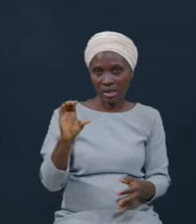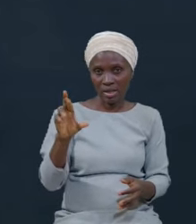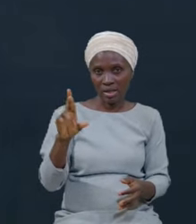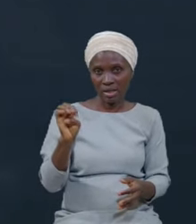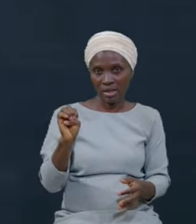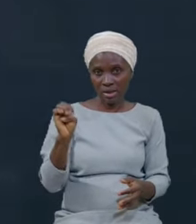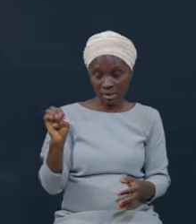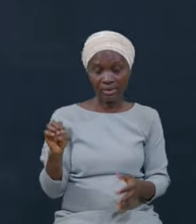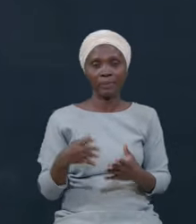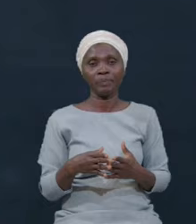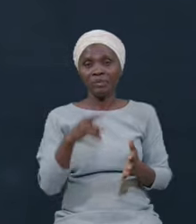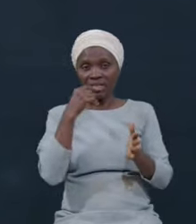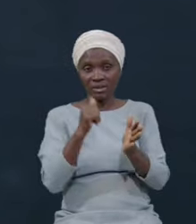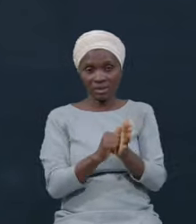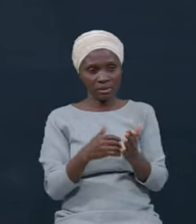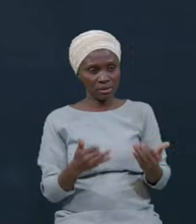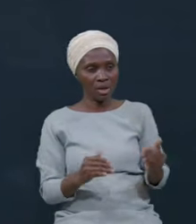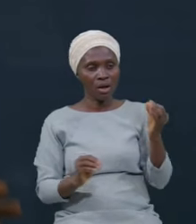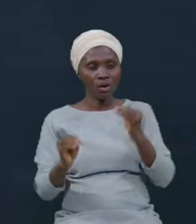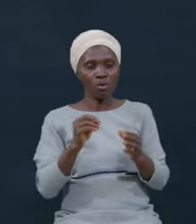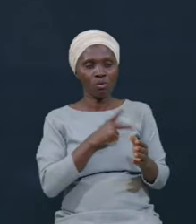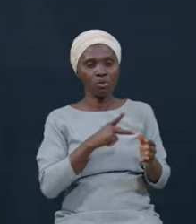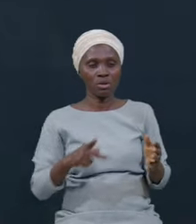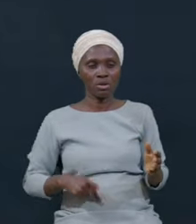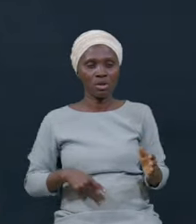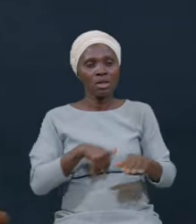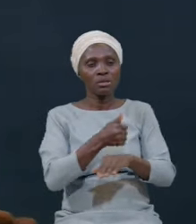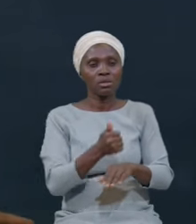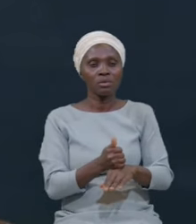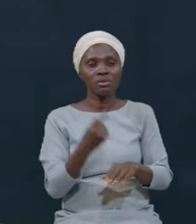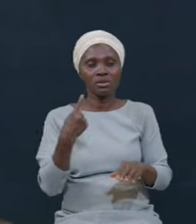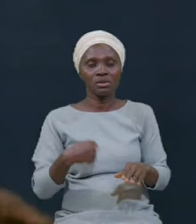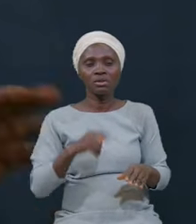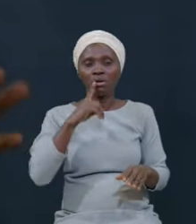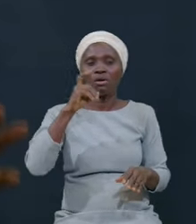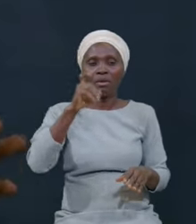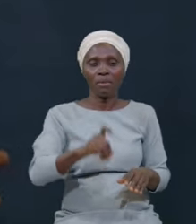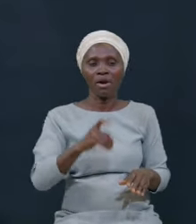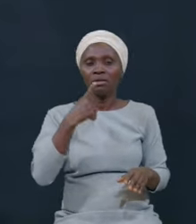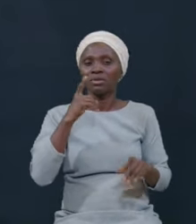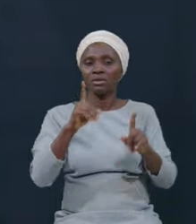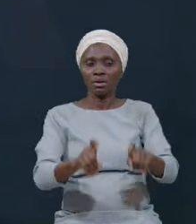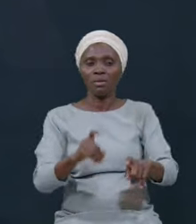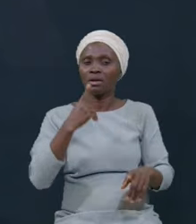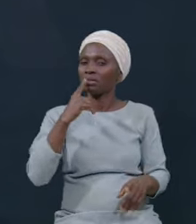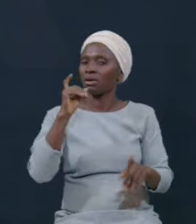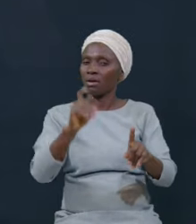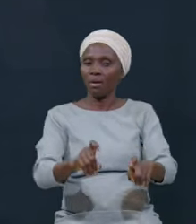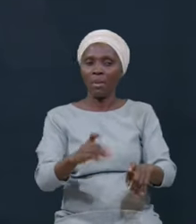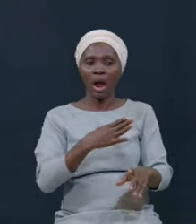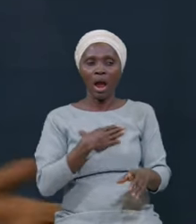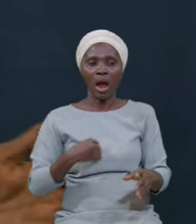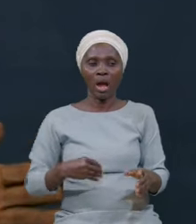O king, establish the decree and sign the